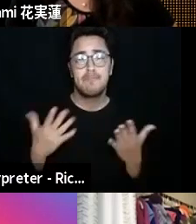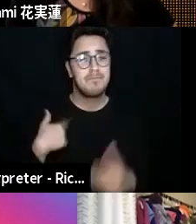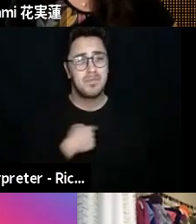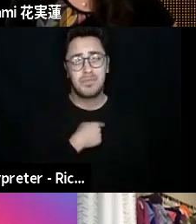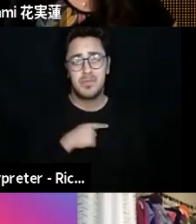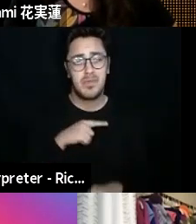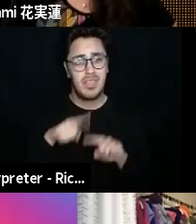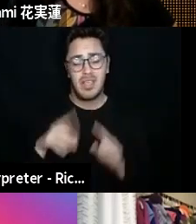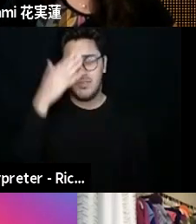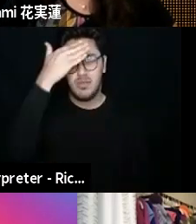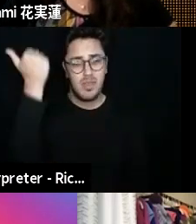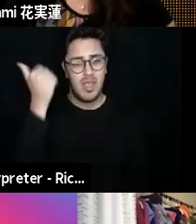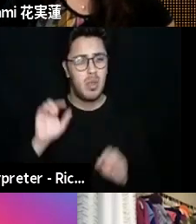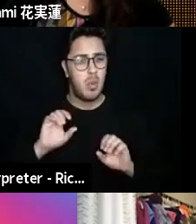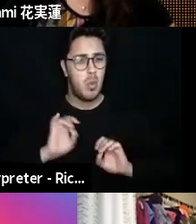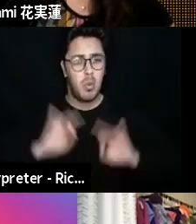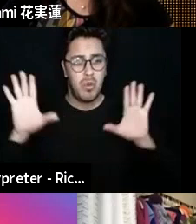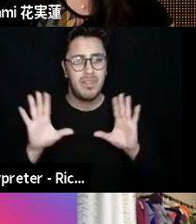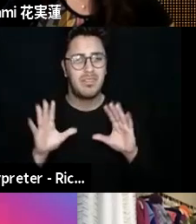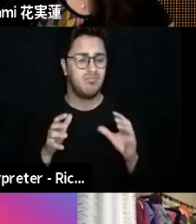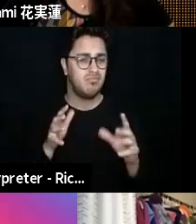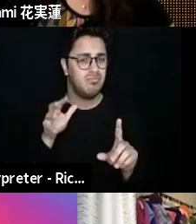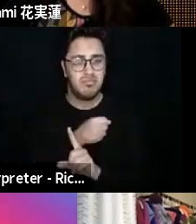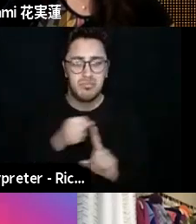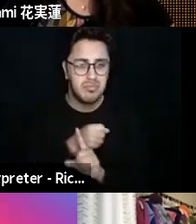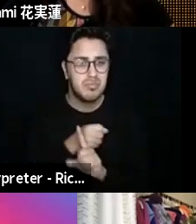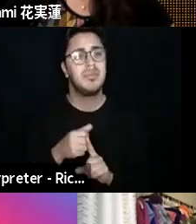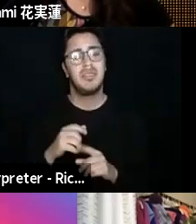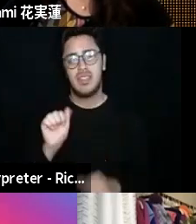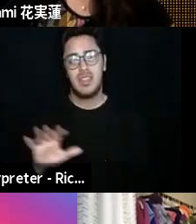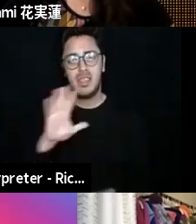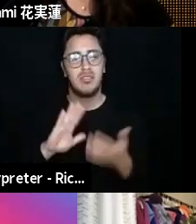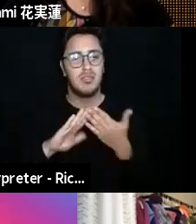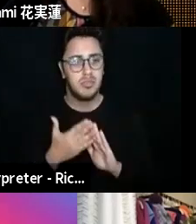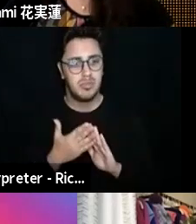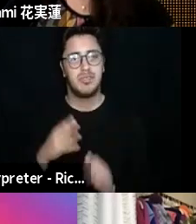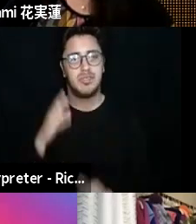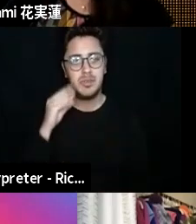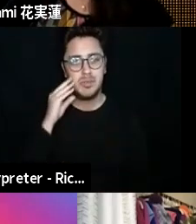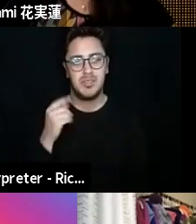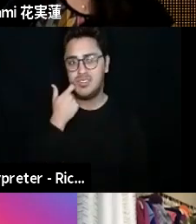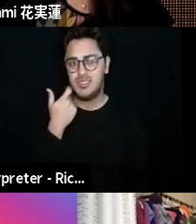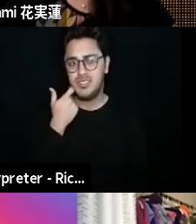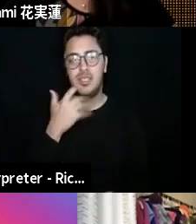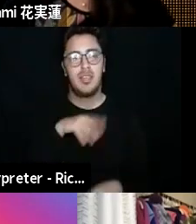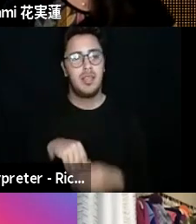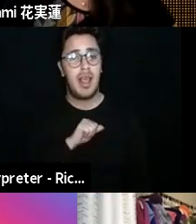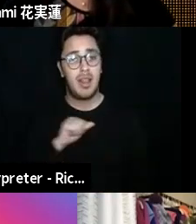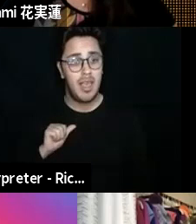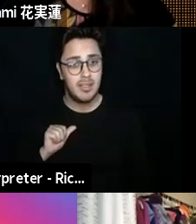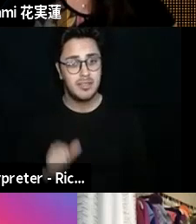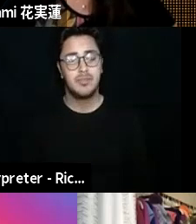the images of the horrific violence that the Asian American community endured just a few weeks ago in Atlanta. Gun violence is